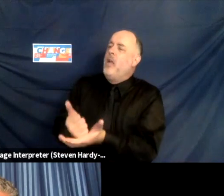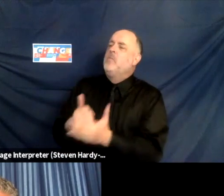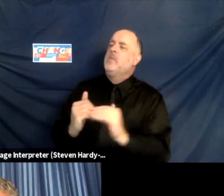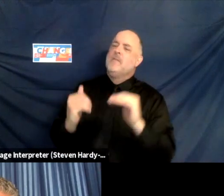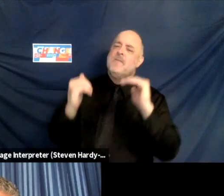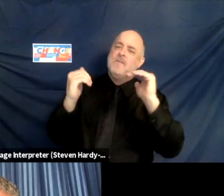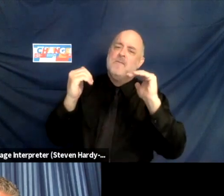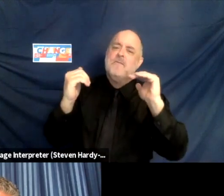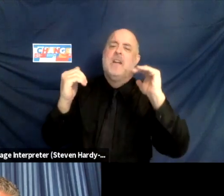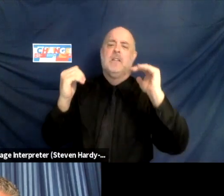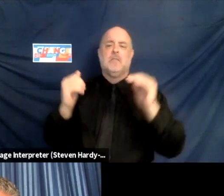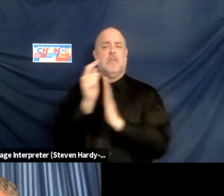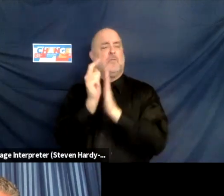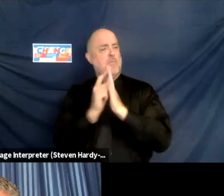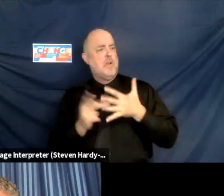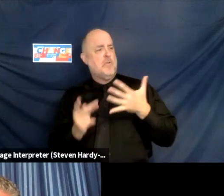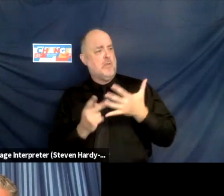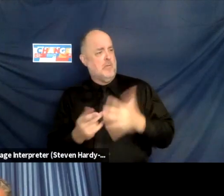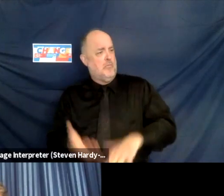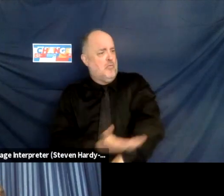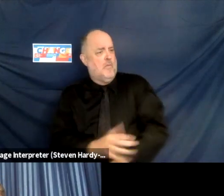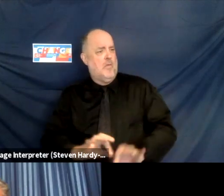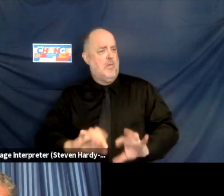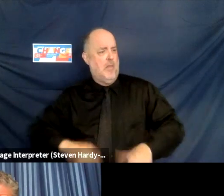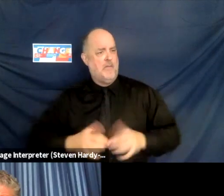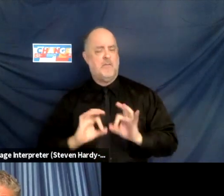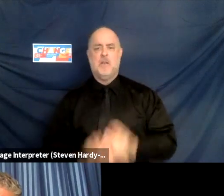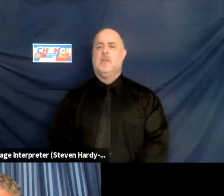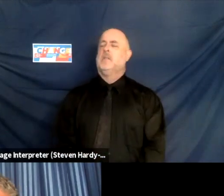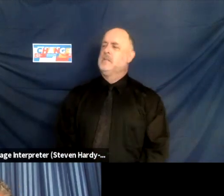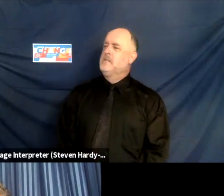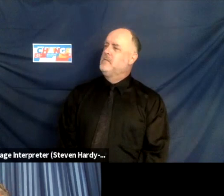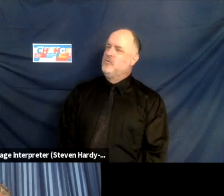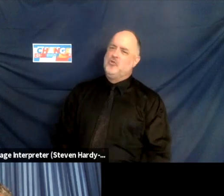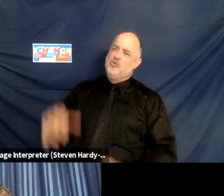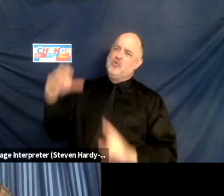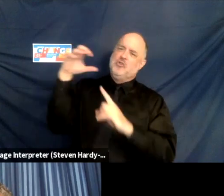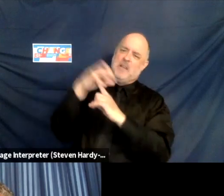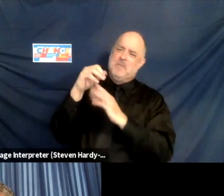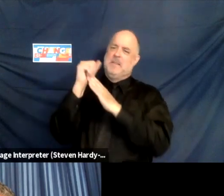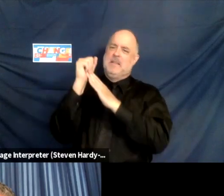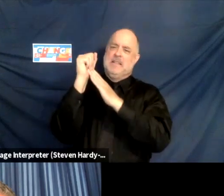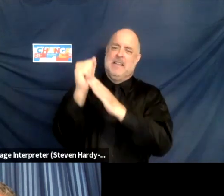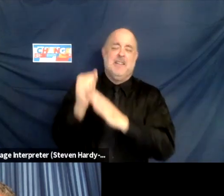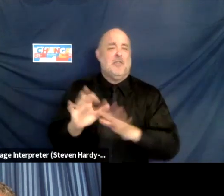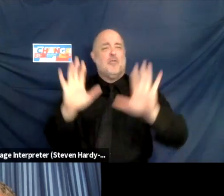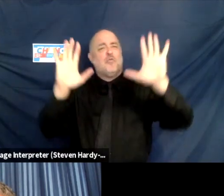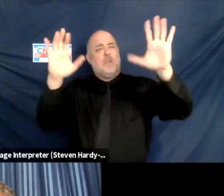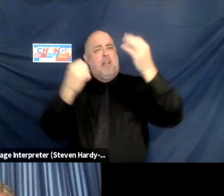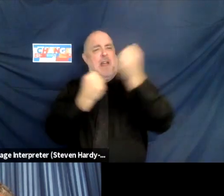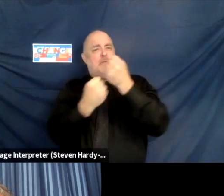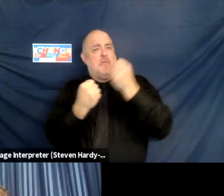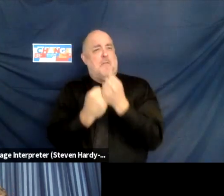that aim to improve the lives of families around the nation. A steadfast champion of working and middle-class New Yorkers, he is a staunch advocate for a fair